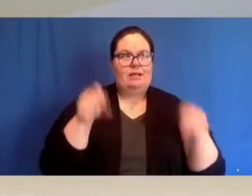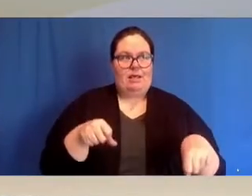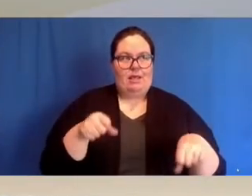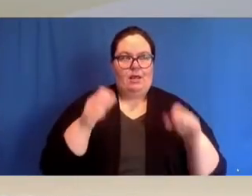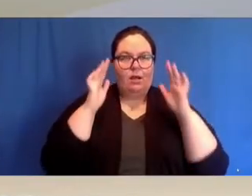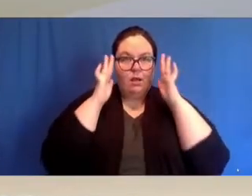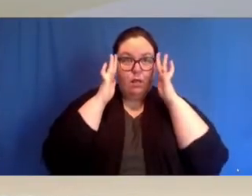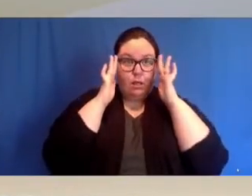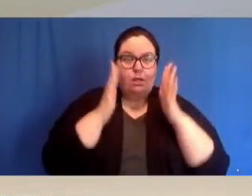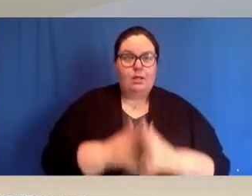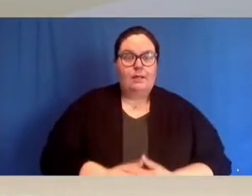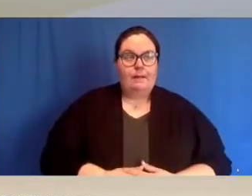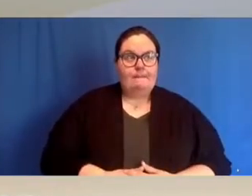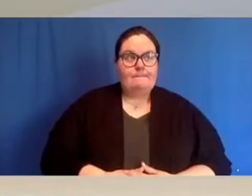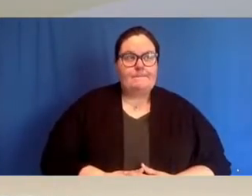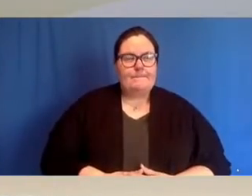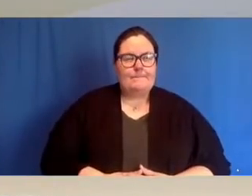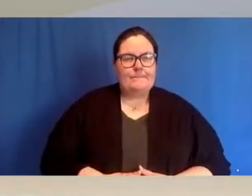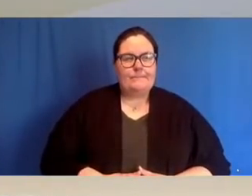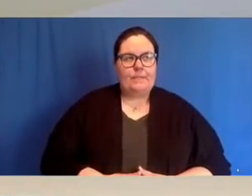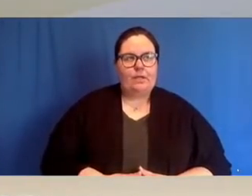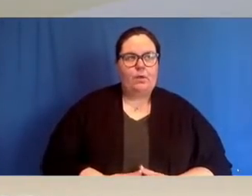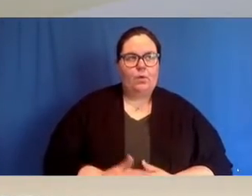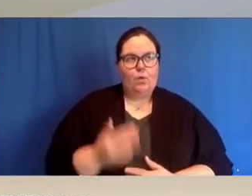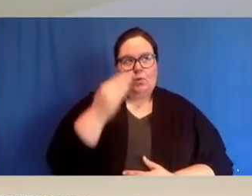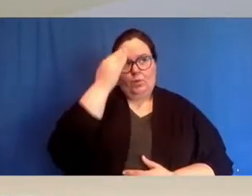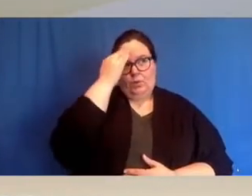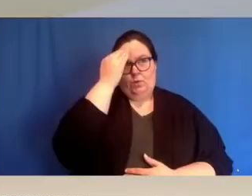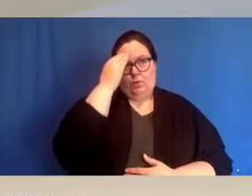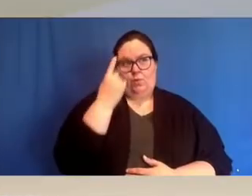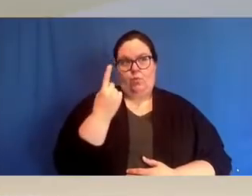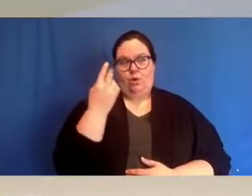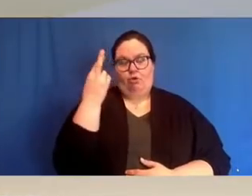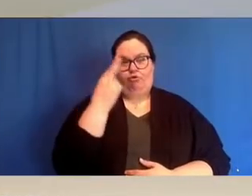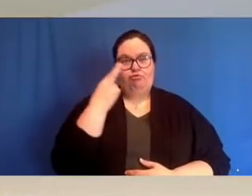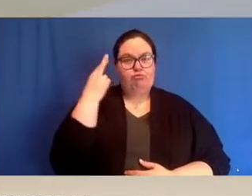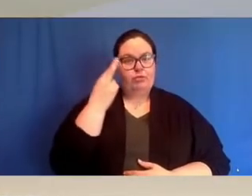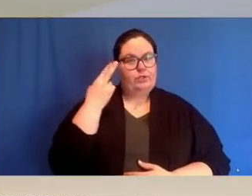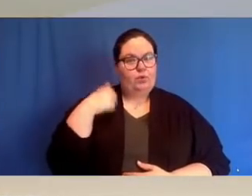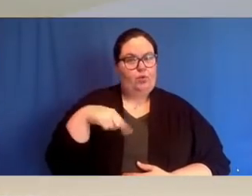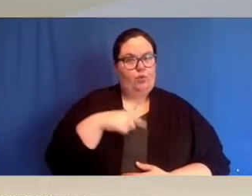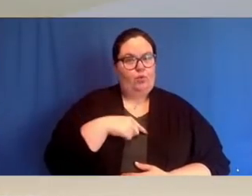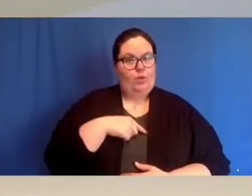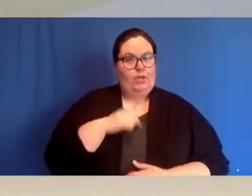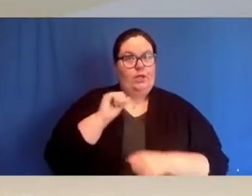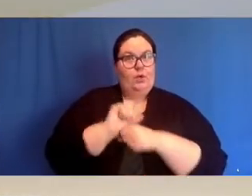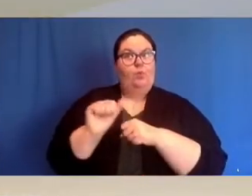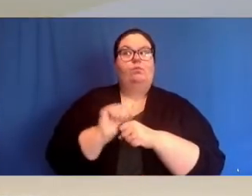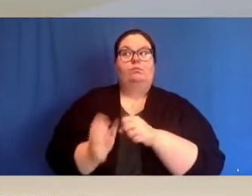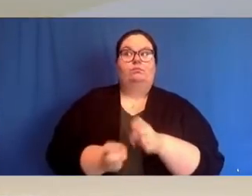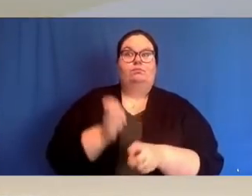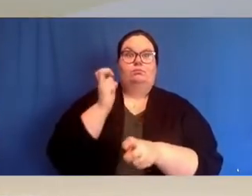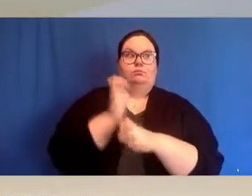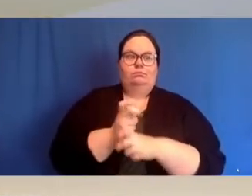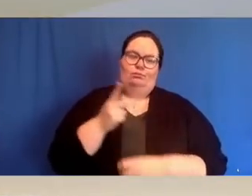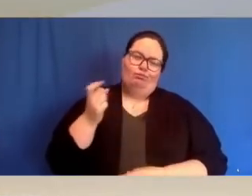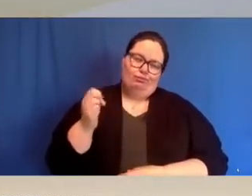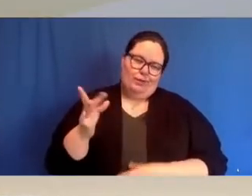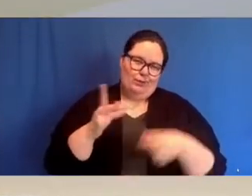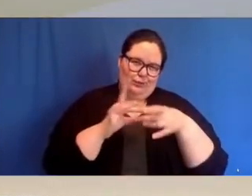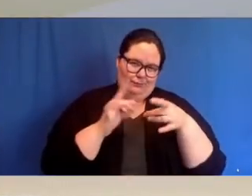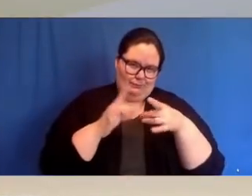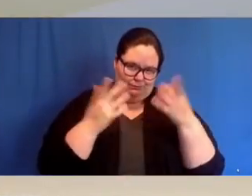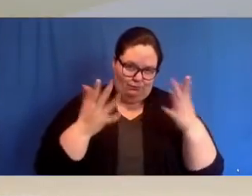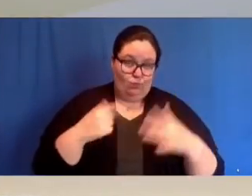But we certainly know one of the reasons we have worked so hard, and I know we've the Premier has spoken about it, we've been